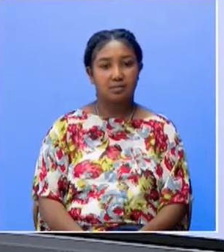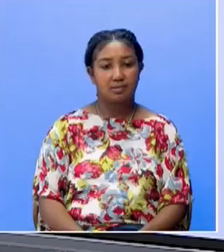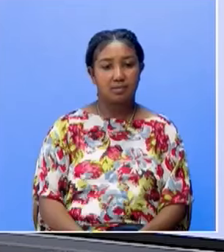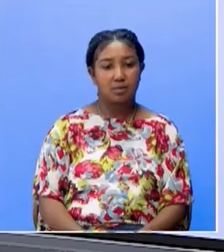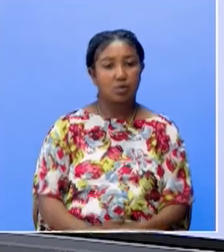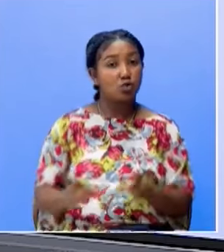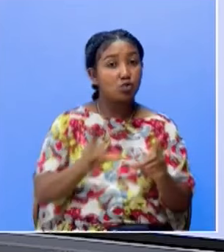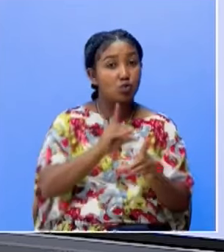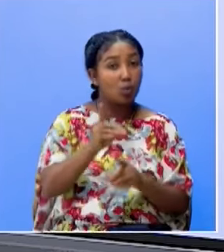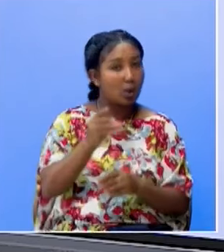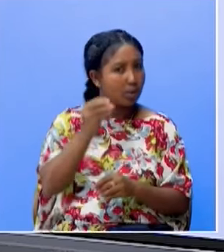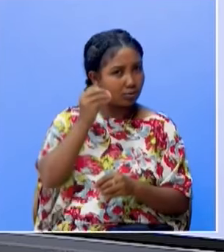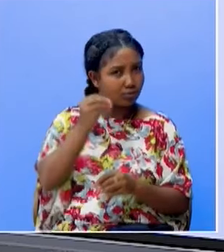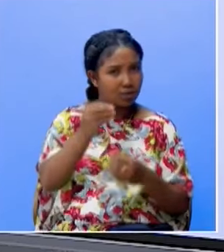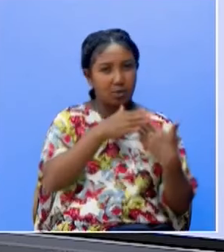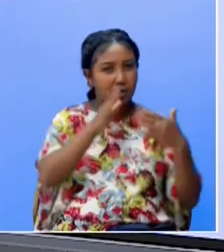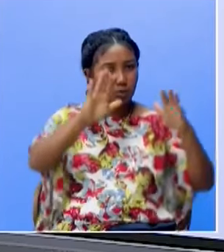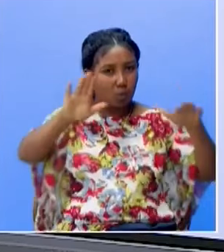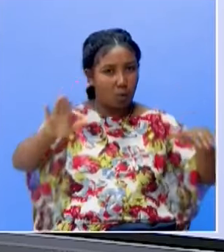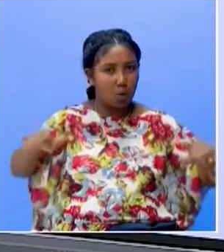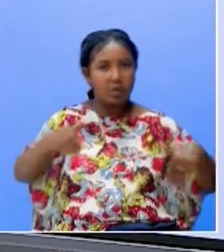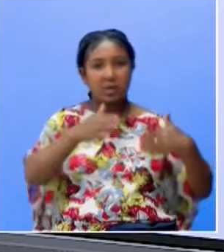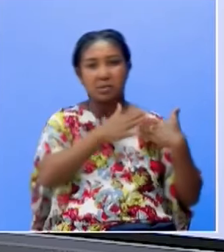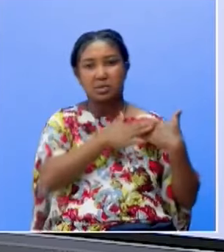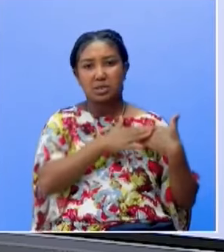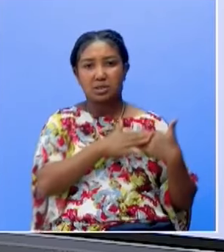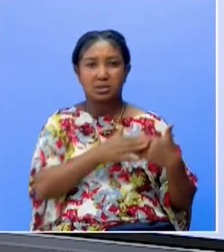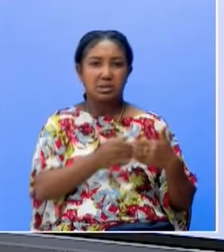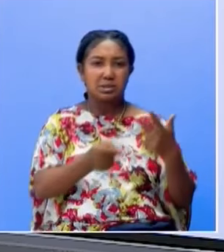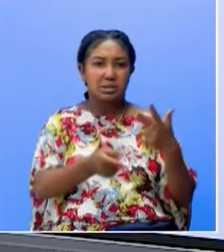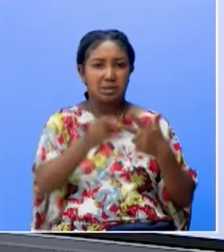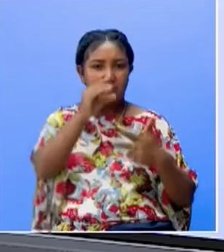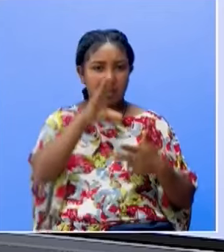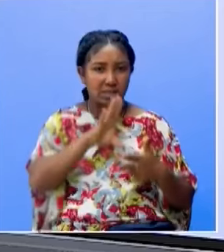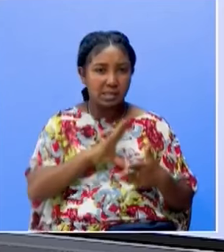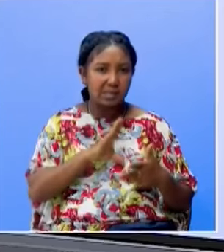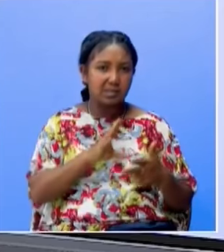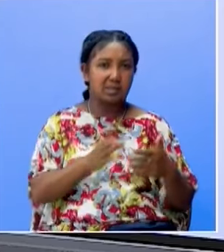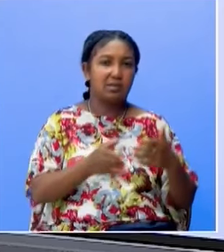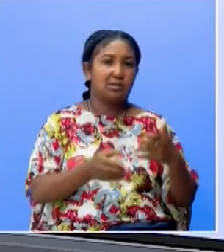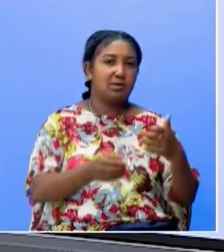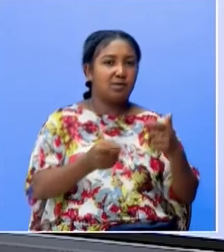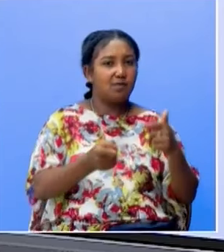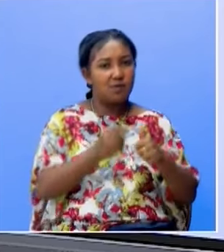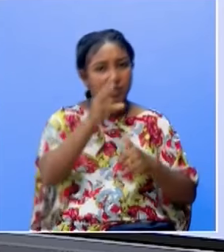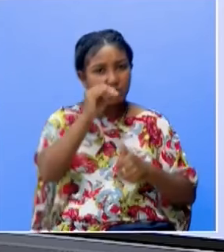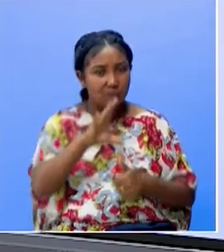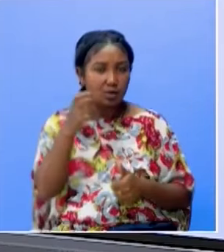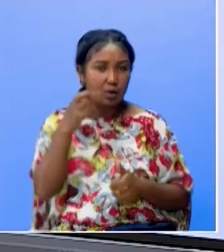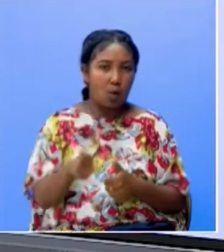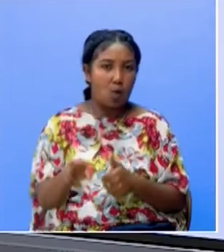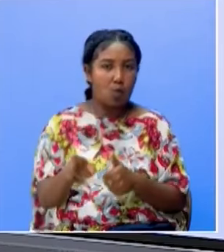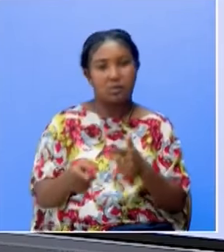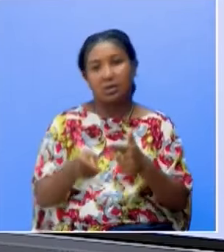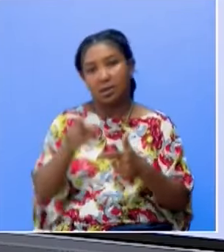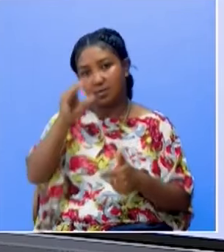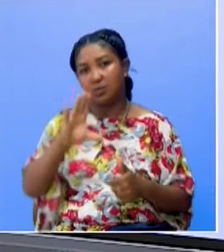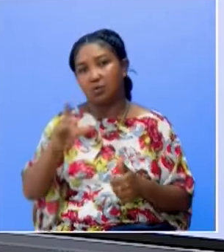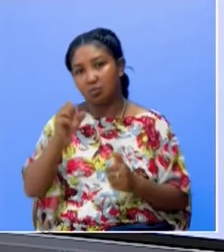Don't worry about the subject. The subject can be third person, the subject can be first person or the second